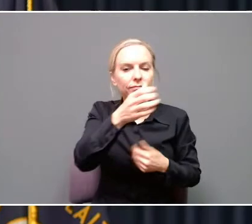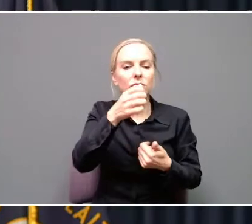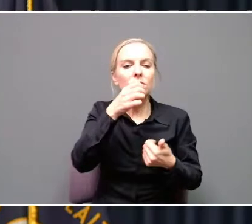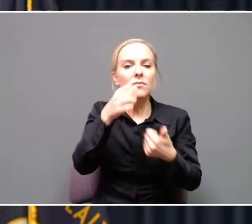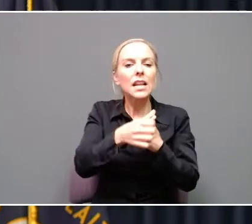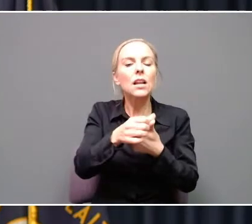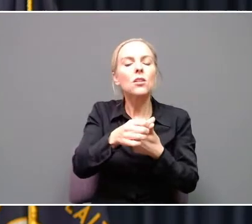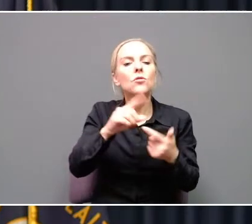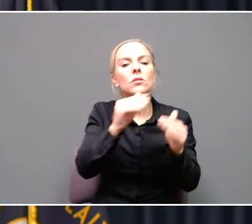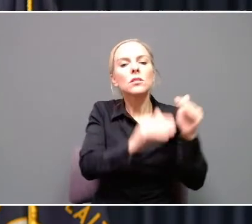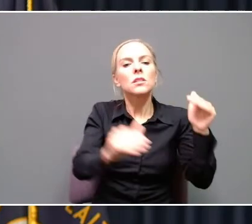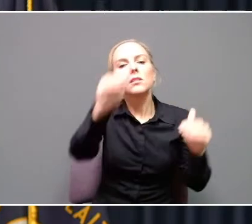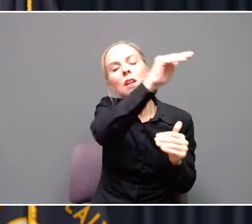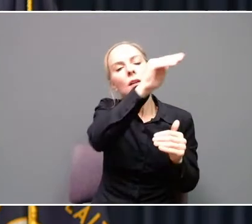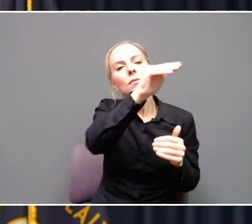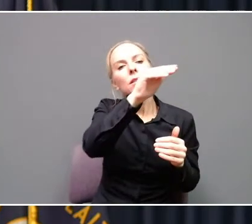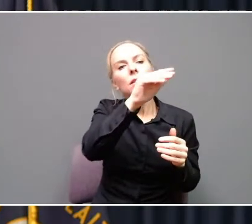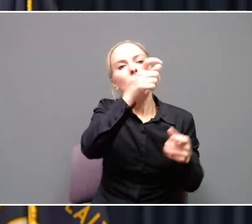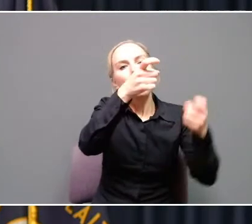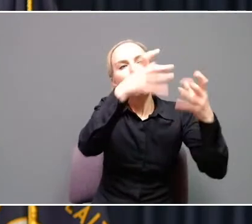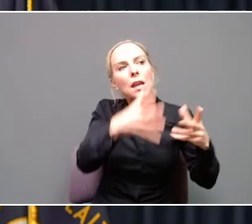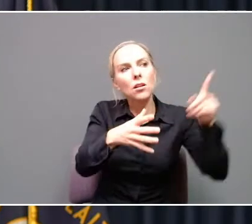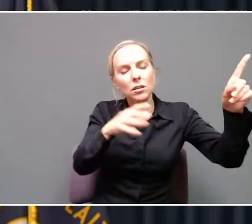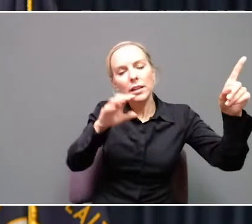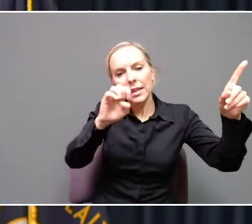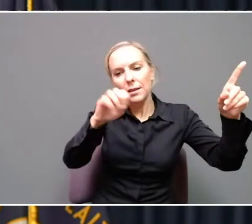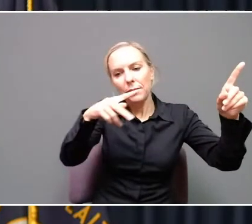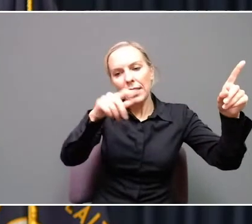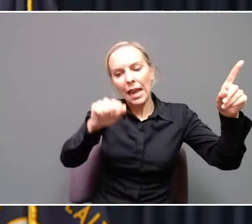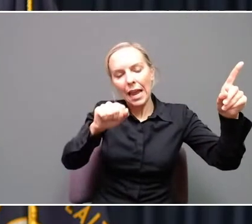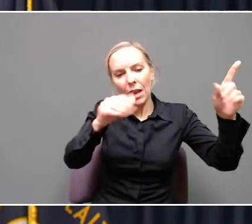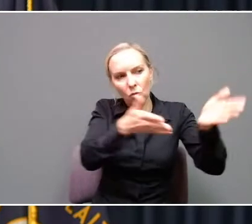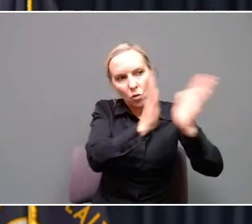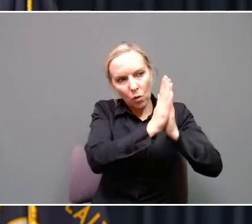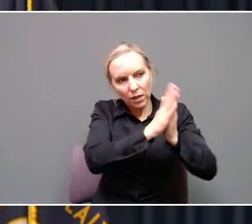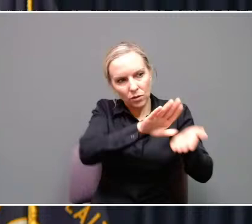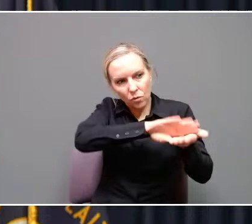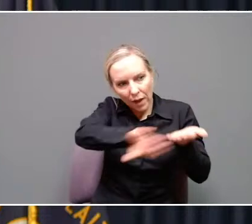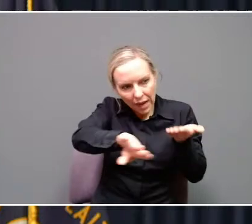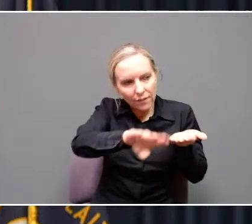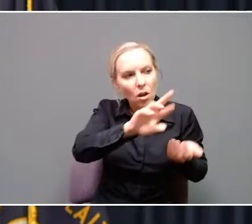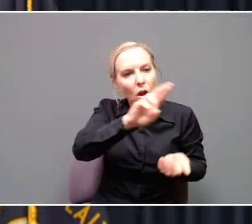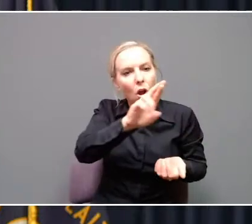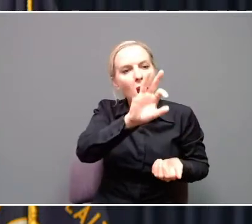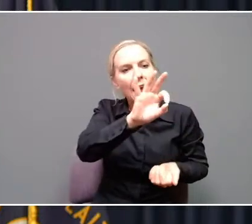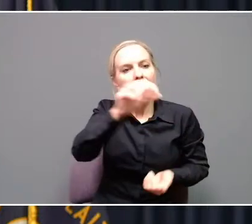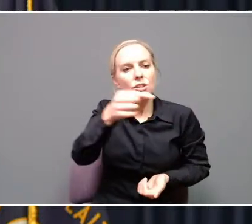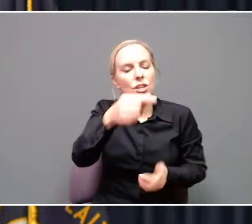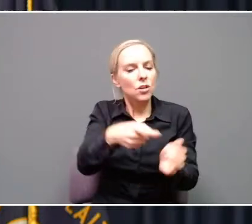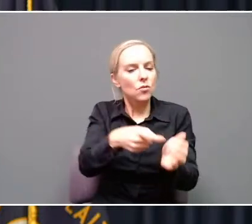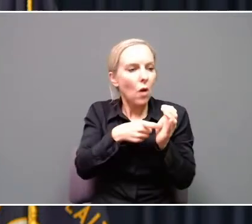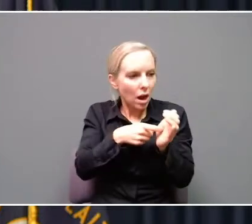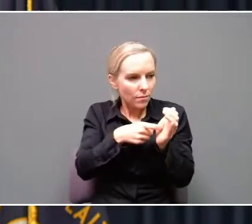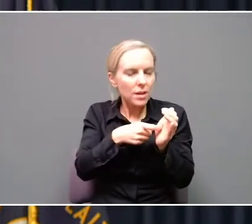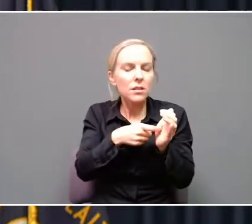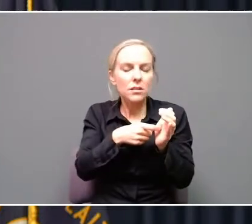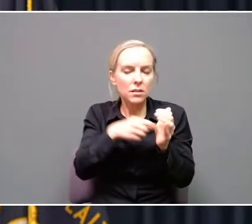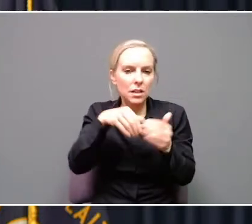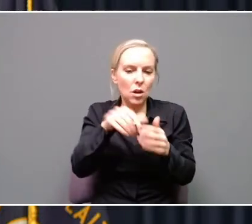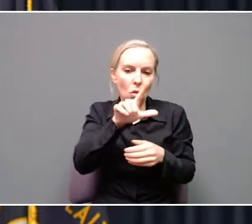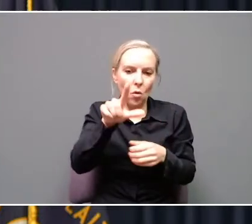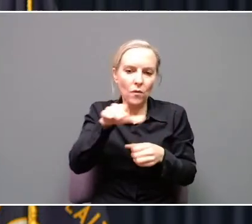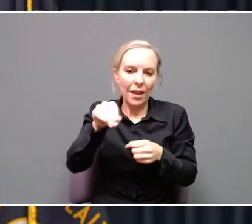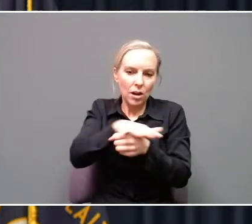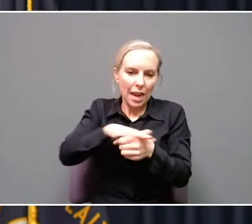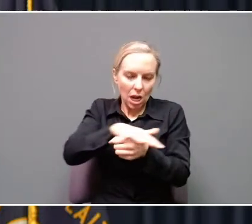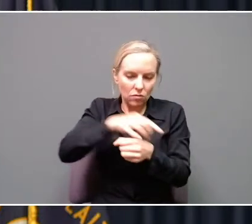at the EPA and requested they grant a waiver to remove the RFG requirement in Louisville and the surrounding area.